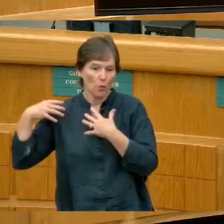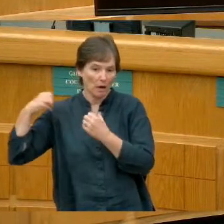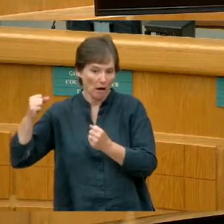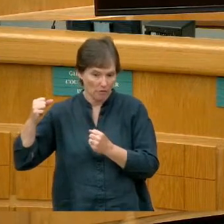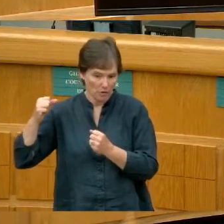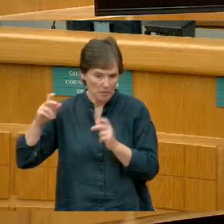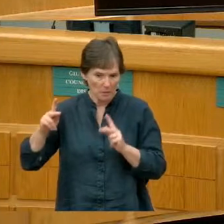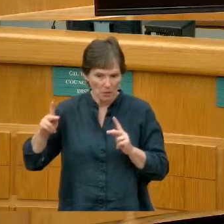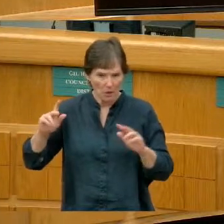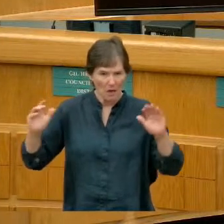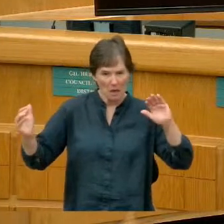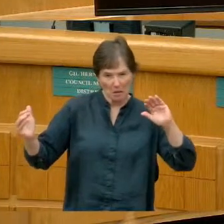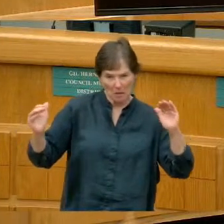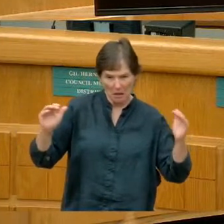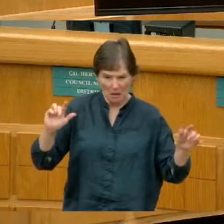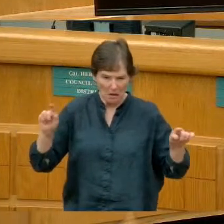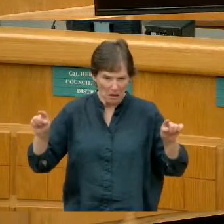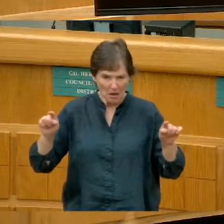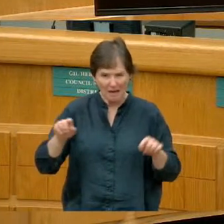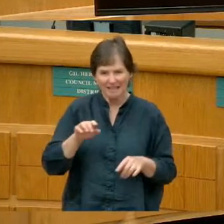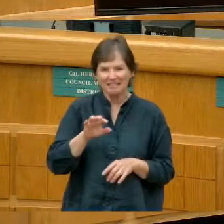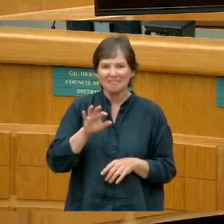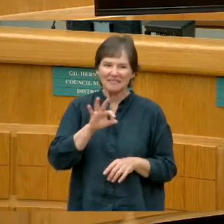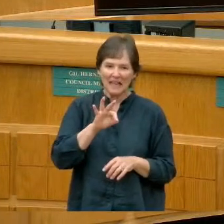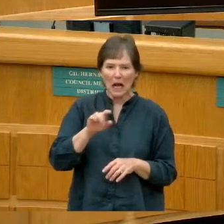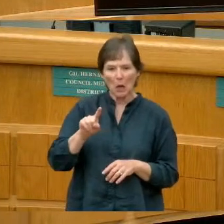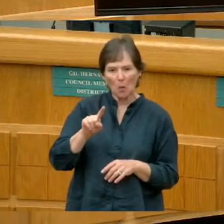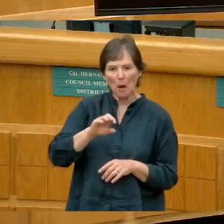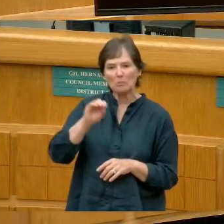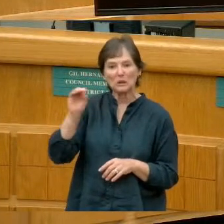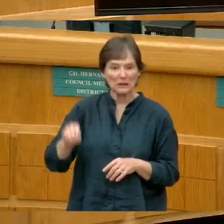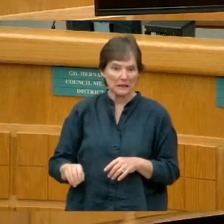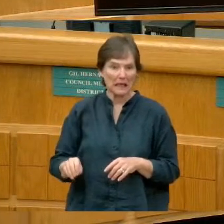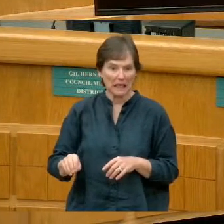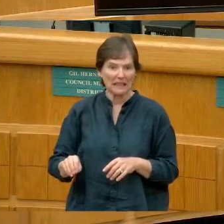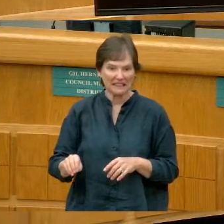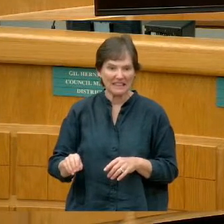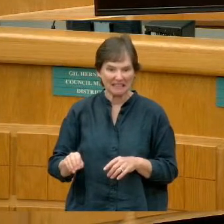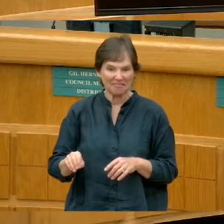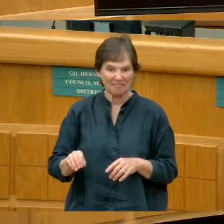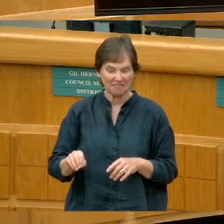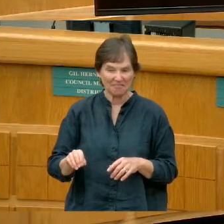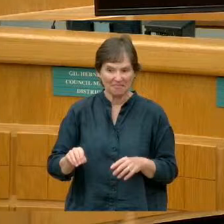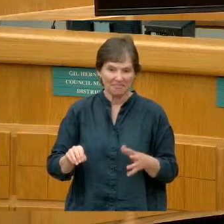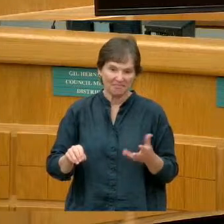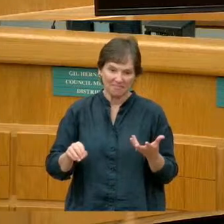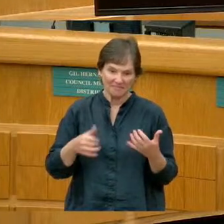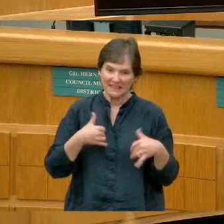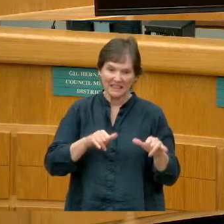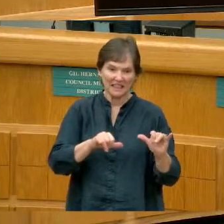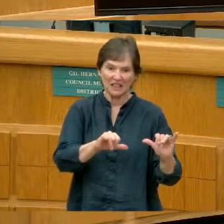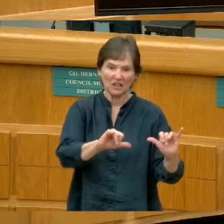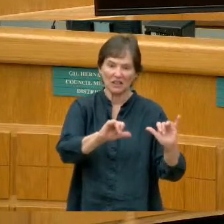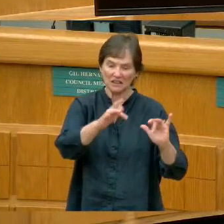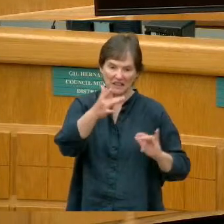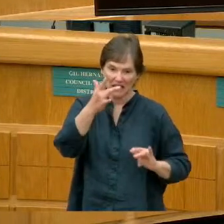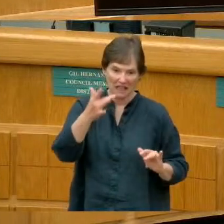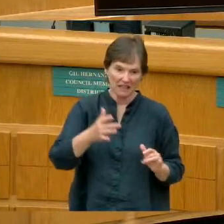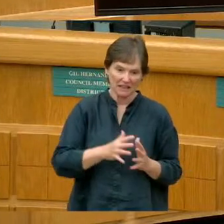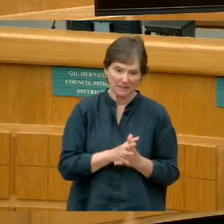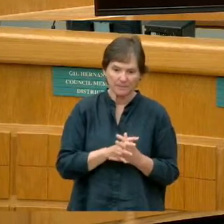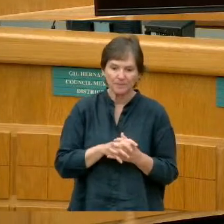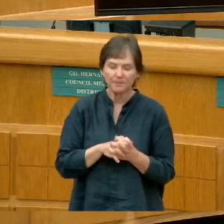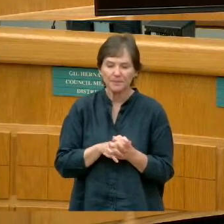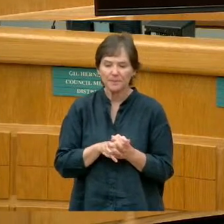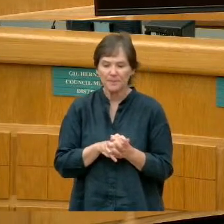or to total cases is 91%. So the majority of COVID-19 cases in our area are persons that have